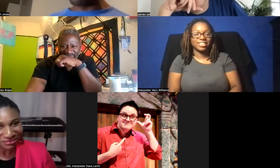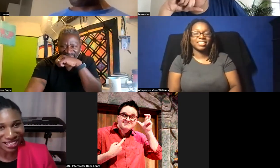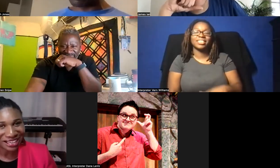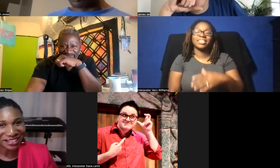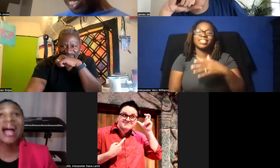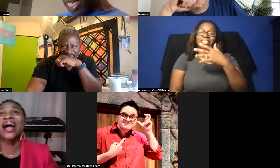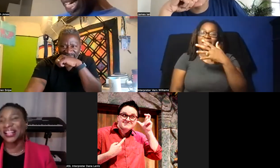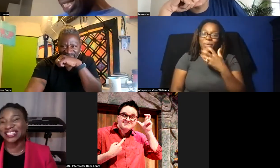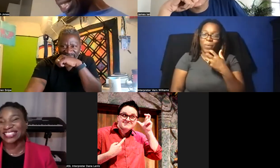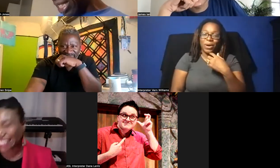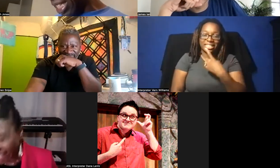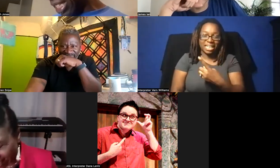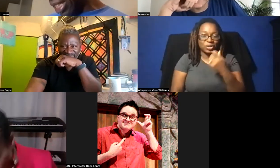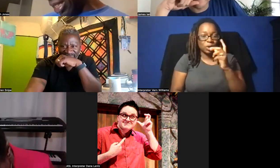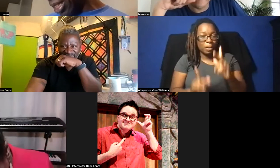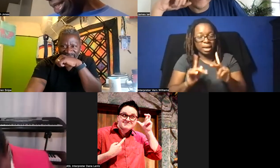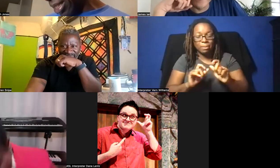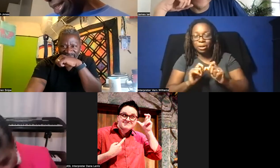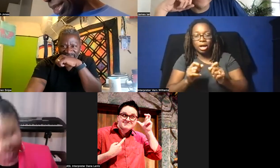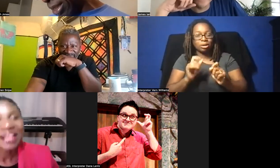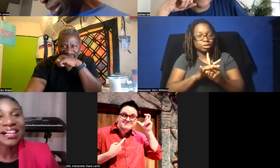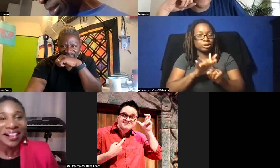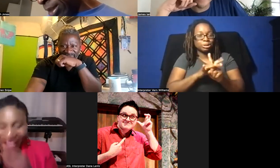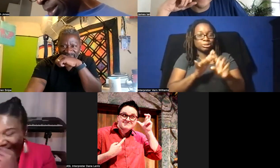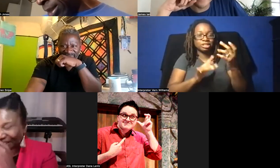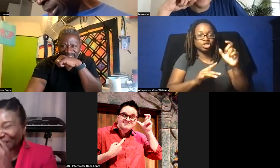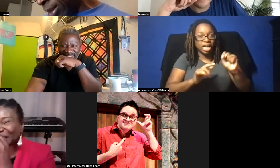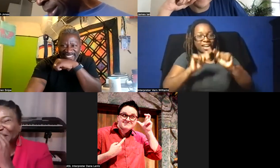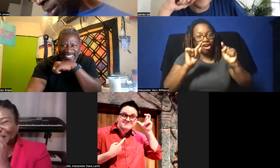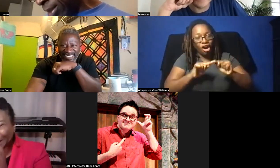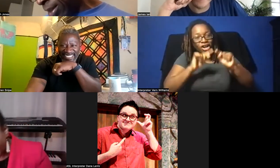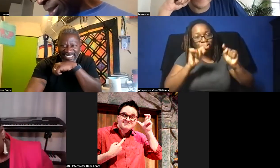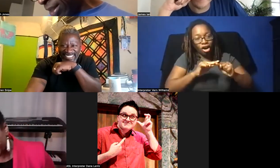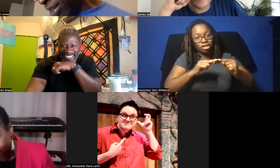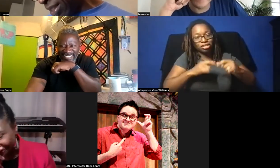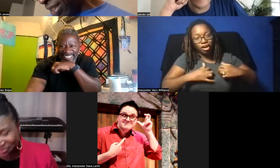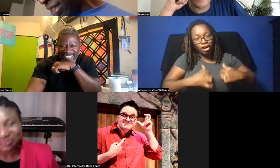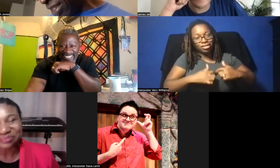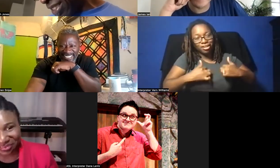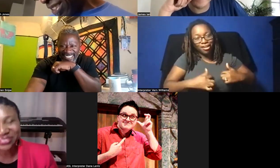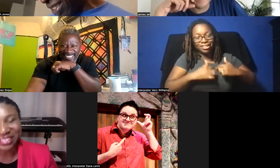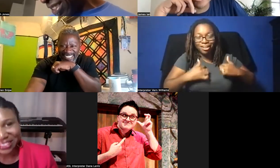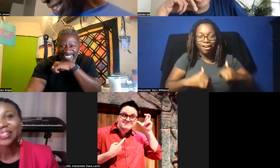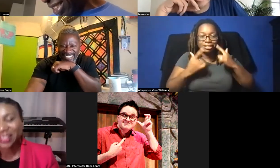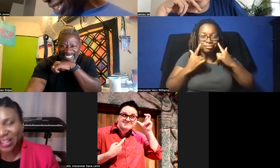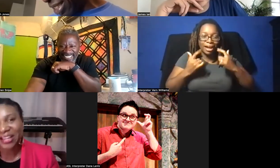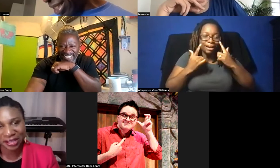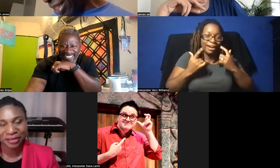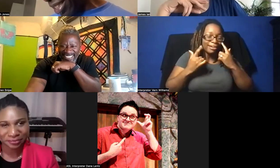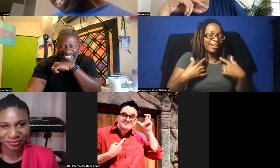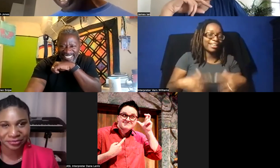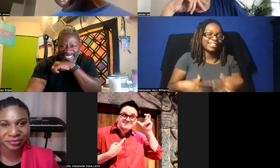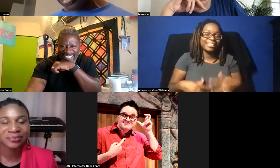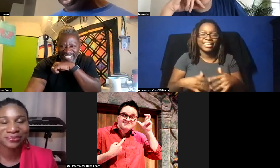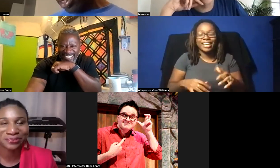many hearts and so many crying faces and all sorts of things in the chat.